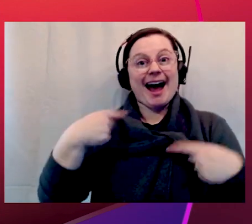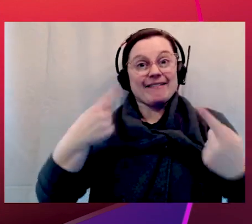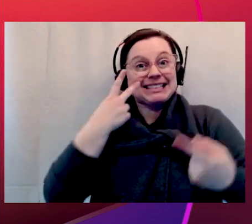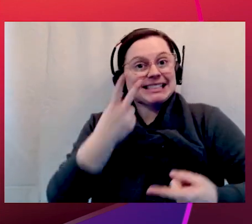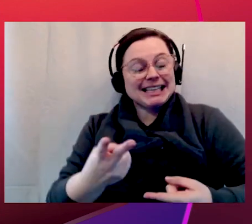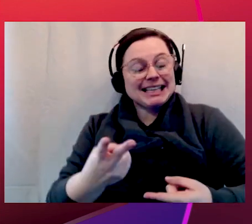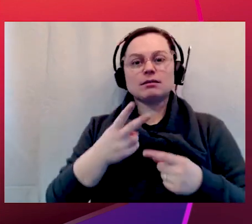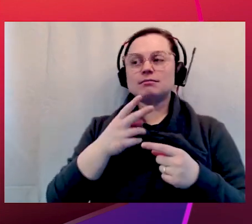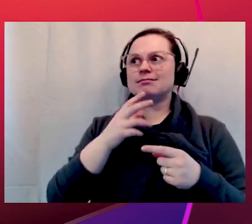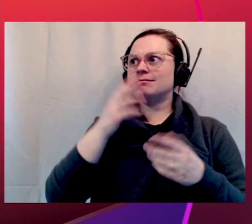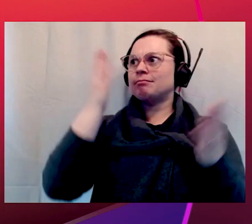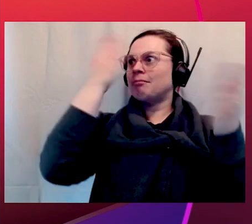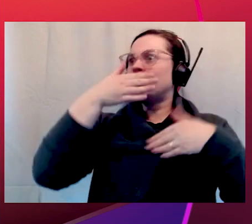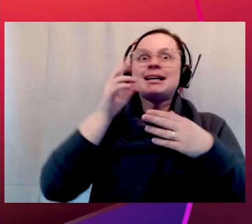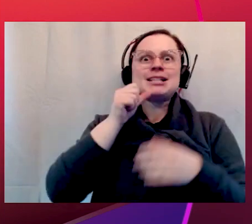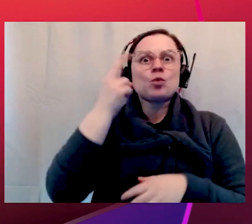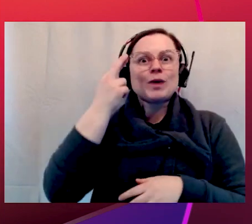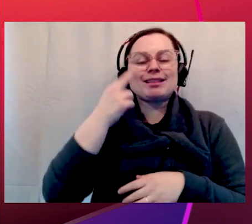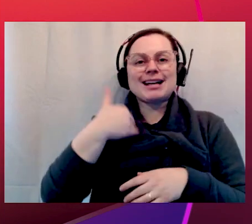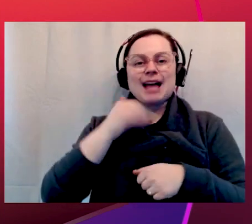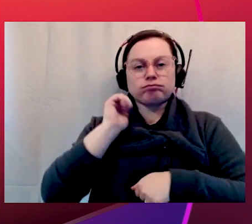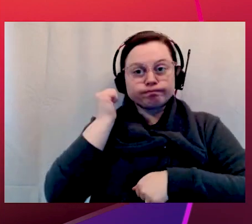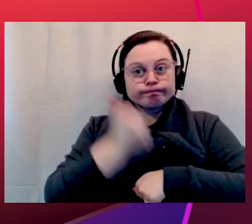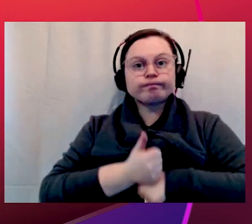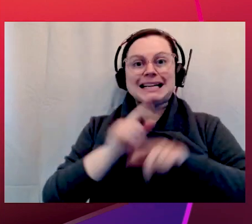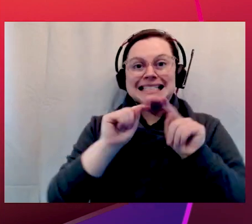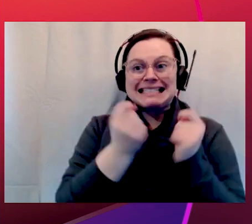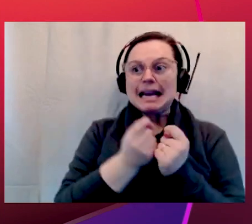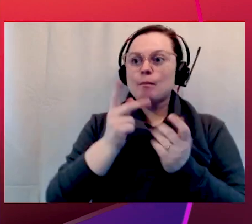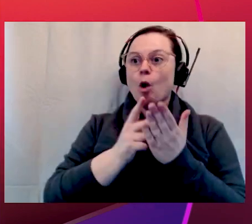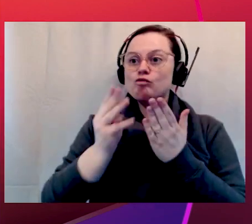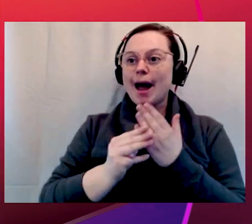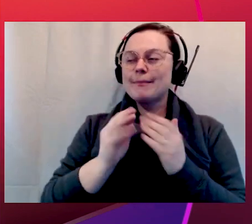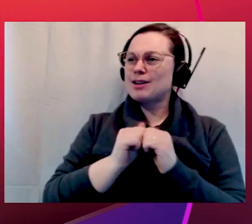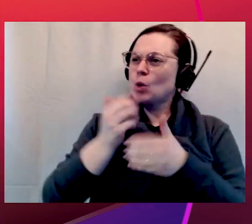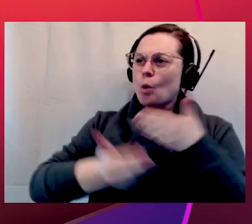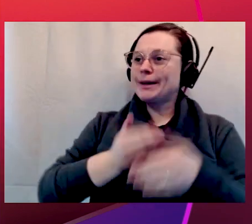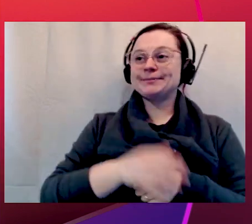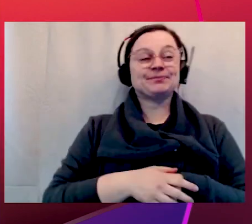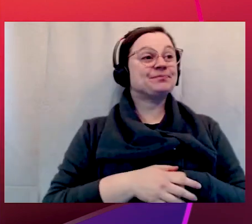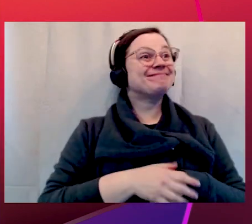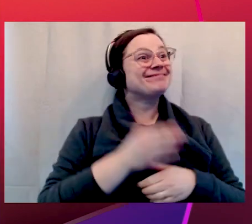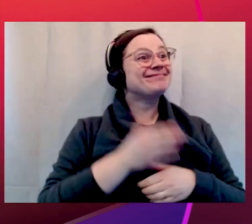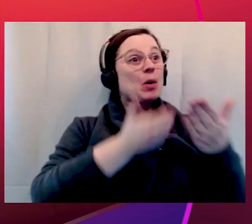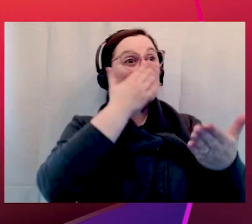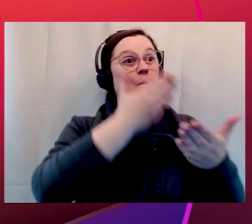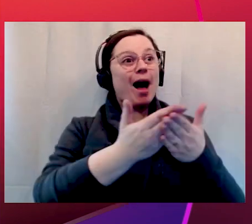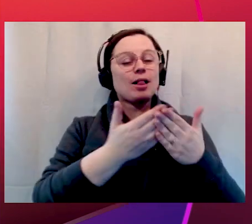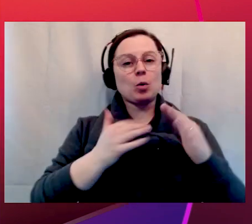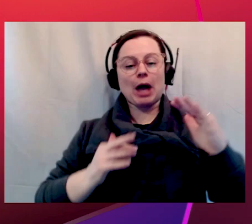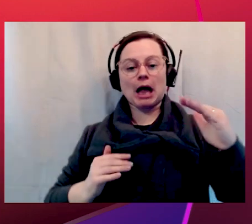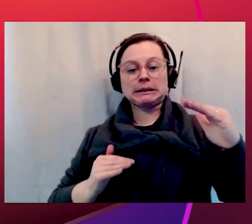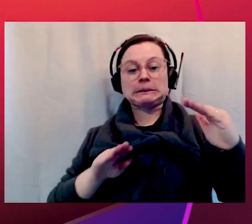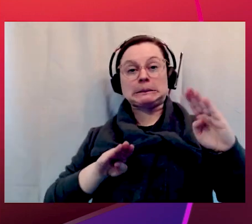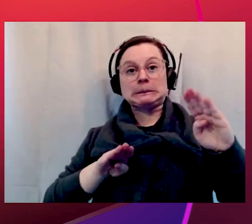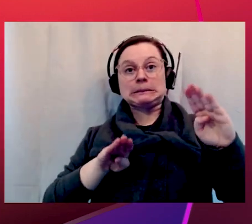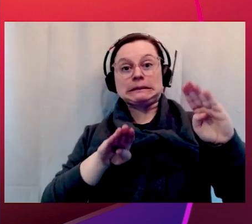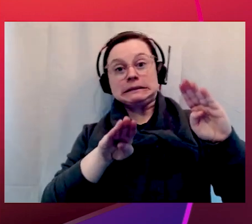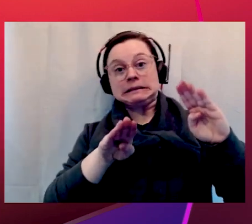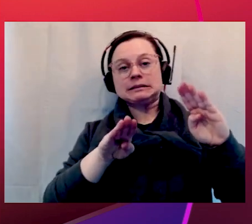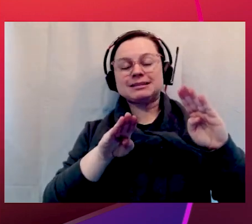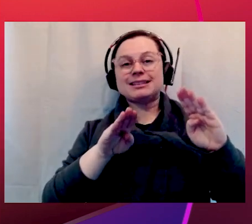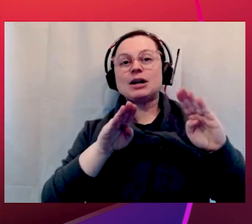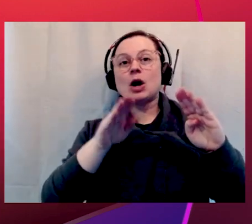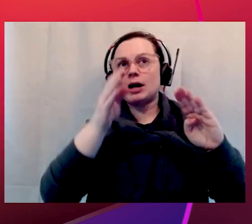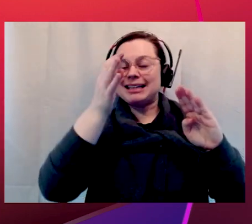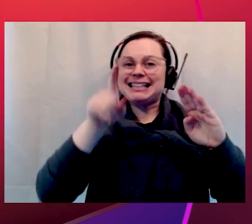it. Mm-hmm. So how are things going with this? Things are going very well. We're not where we want to be, but hopefully leverage this opportunity as a way to drive